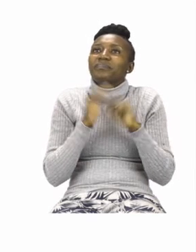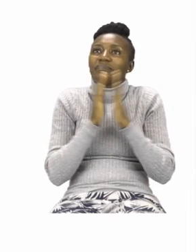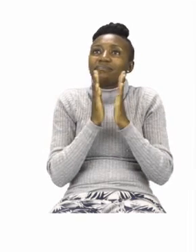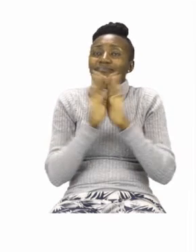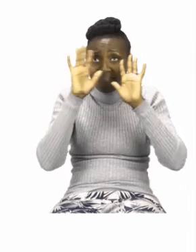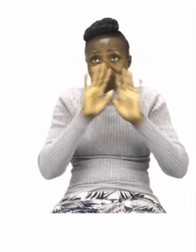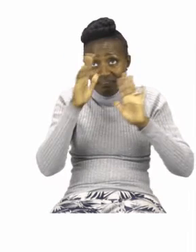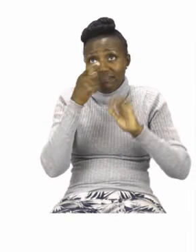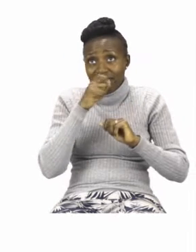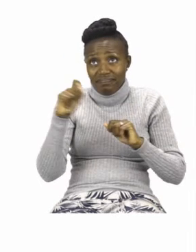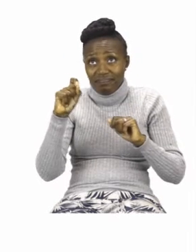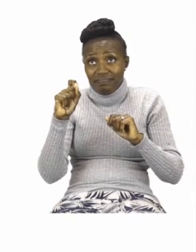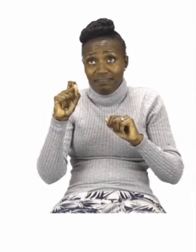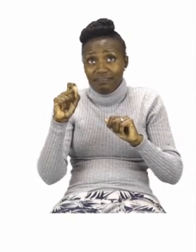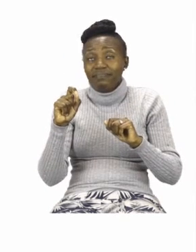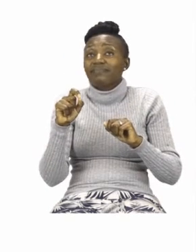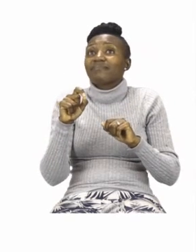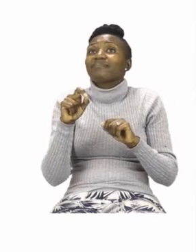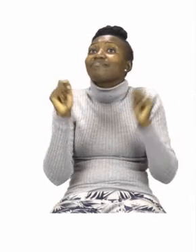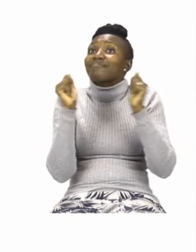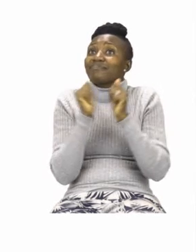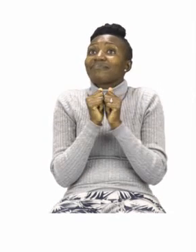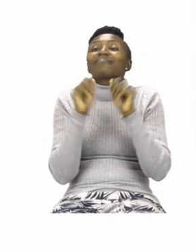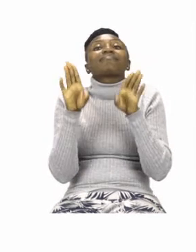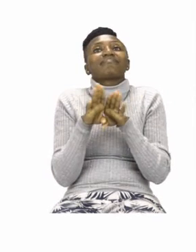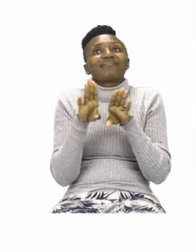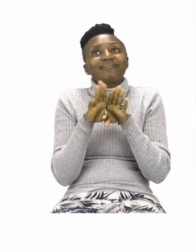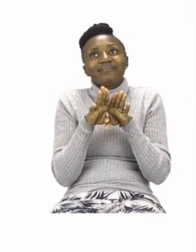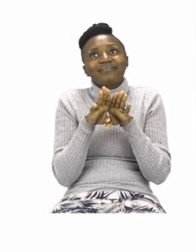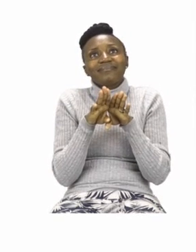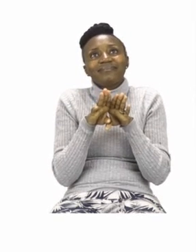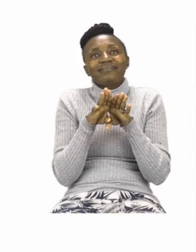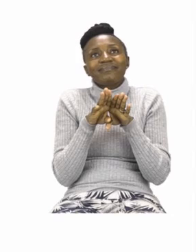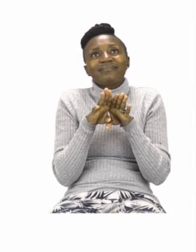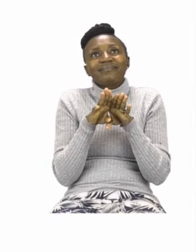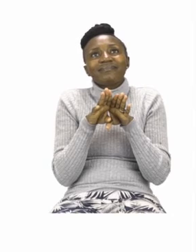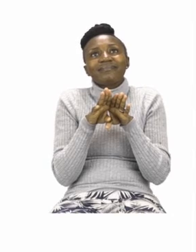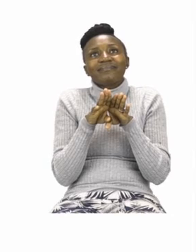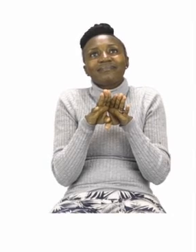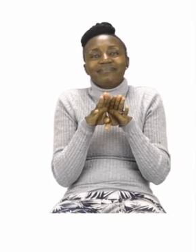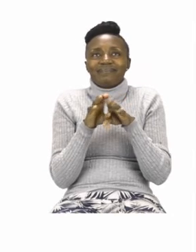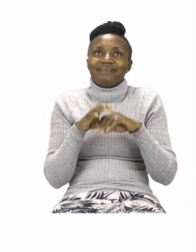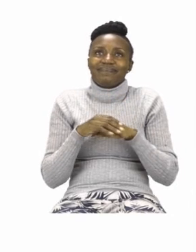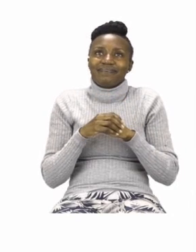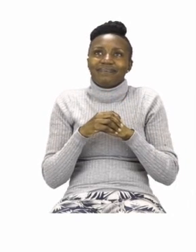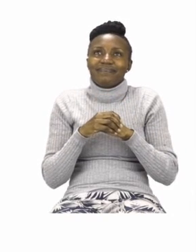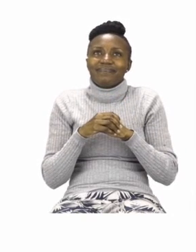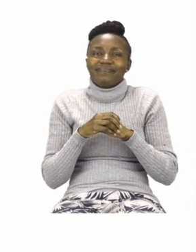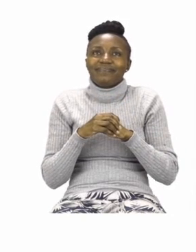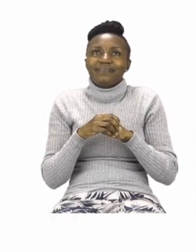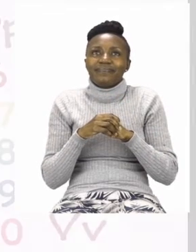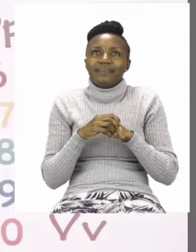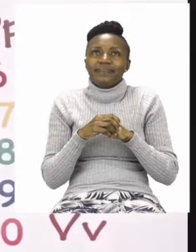your pencil, and you and I are going to do it together. I have mine on the board, so let us take a